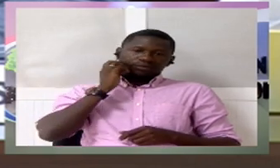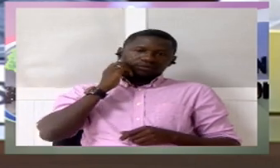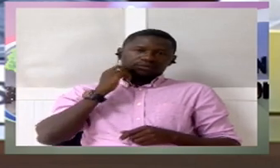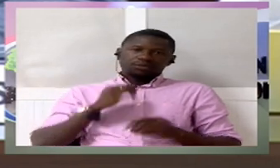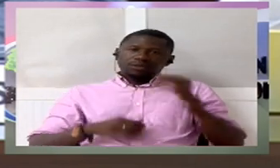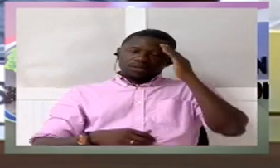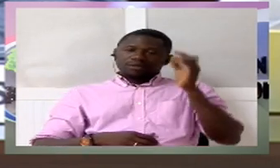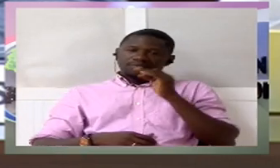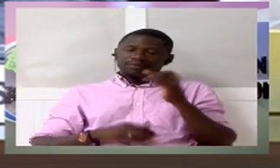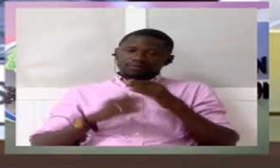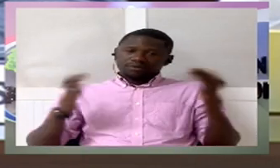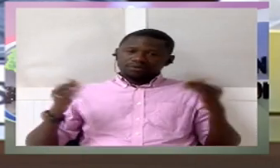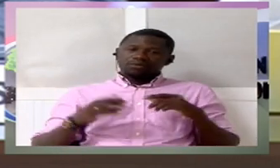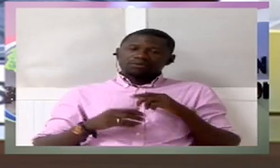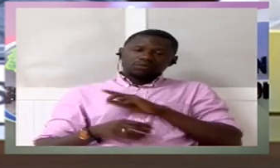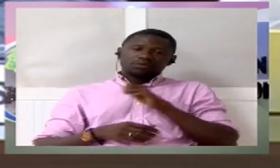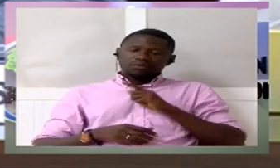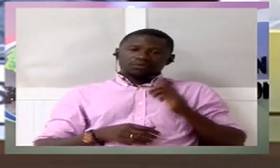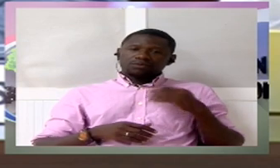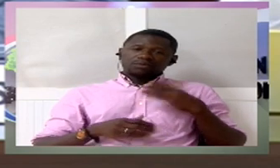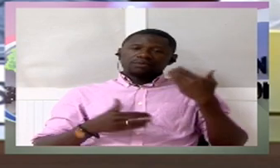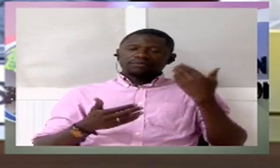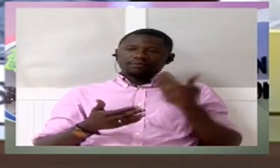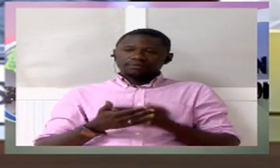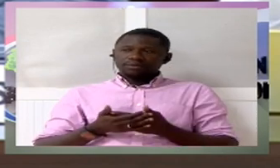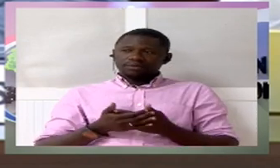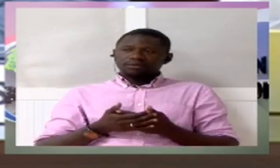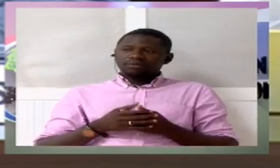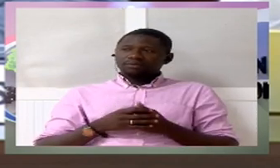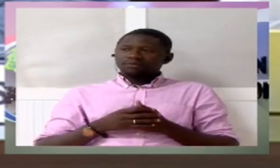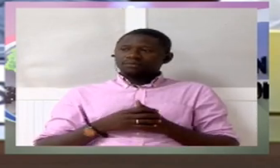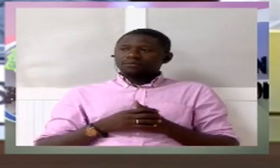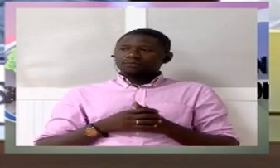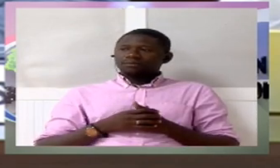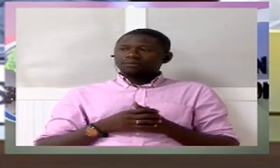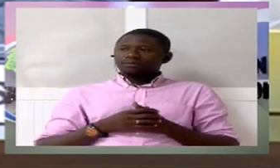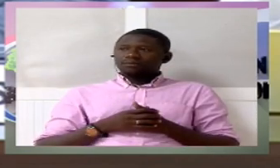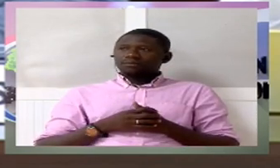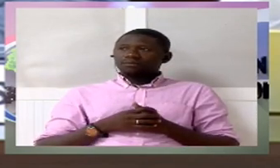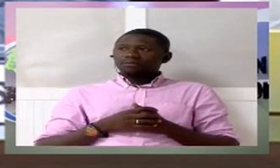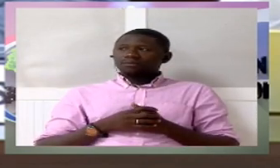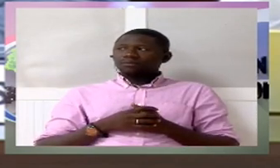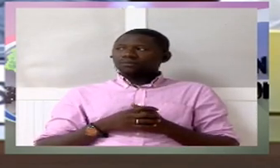Thank you very much, everyone. We will end up. Sorry, you wanted something that day?